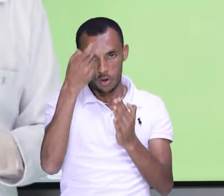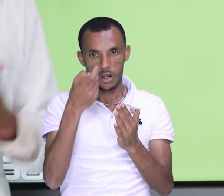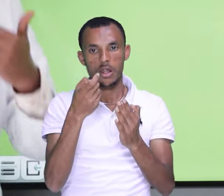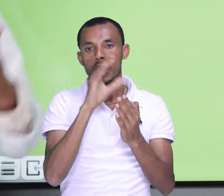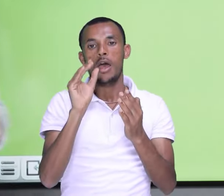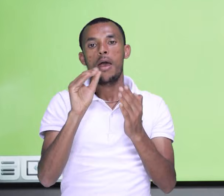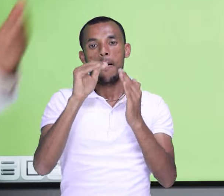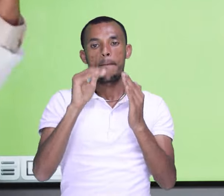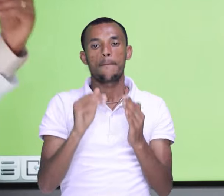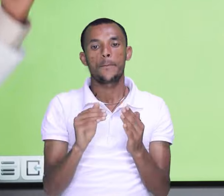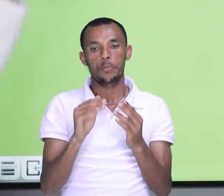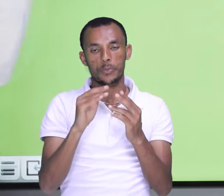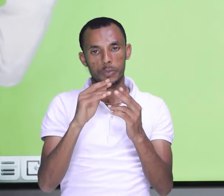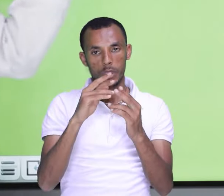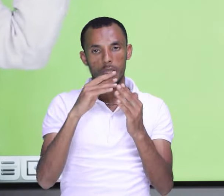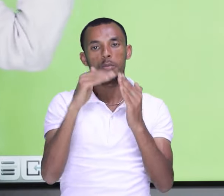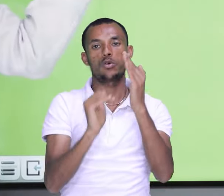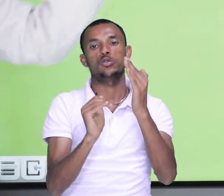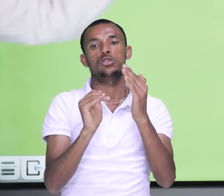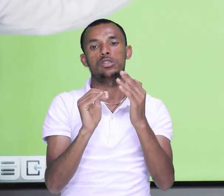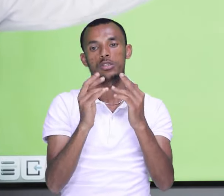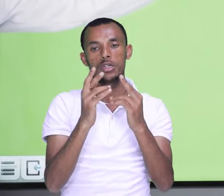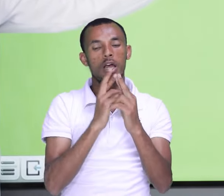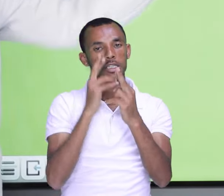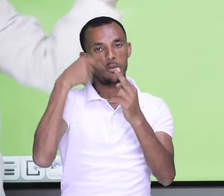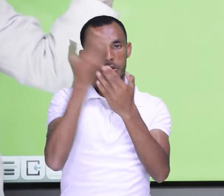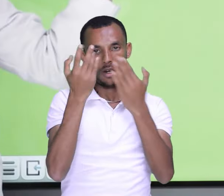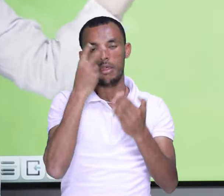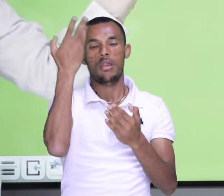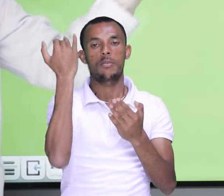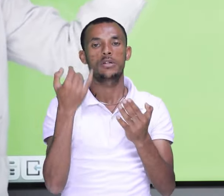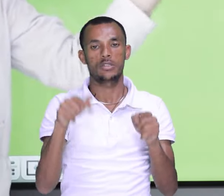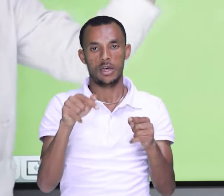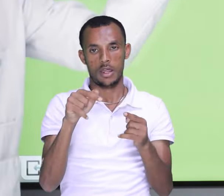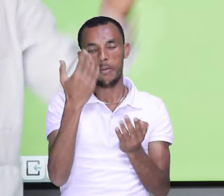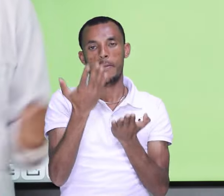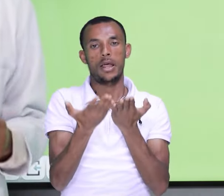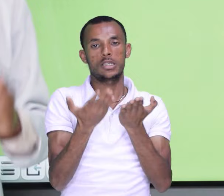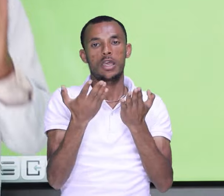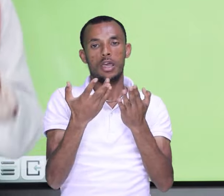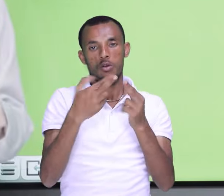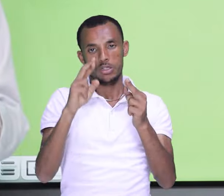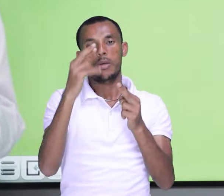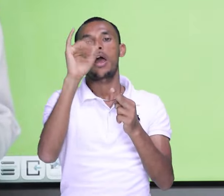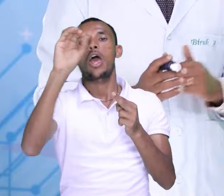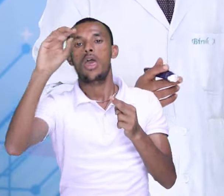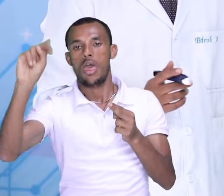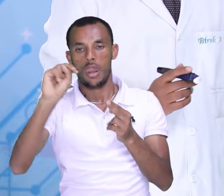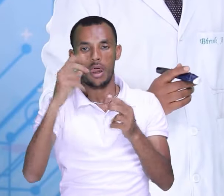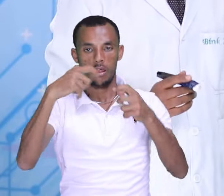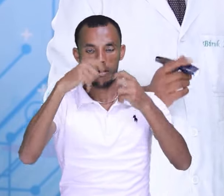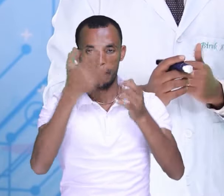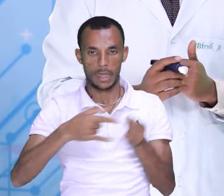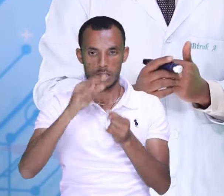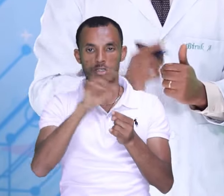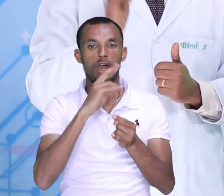reaction. Therefore, in today's focus on balancing redox reaction using ion electron method. In an ion electron